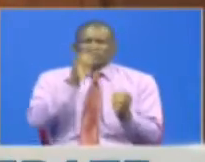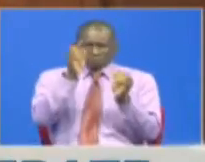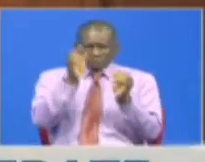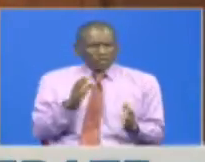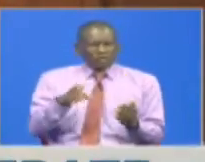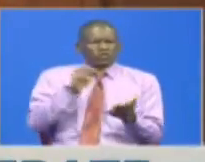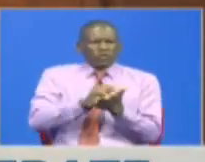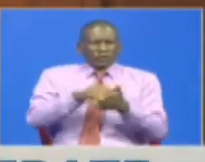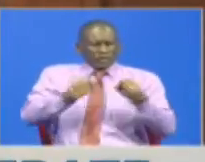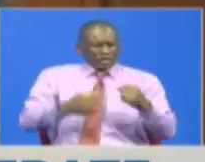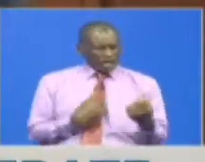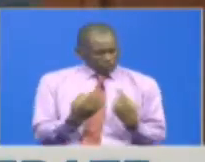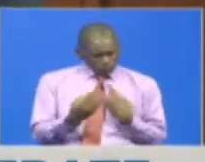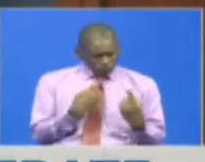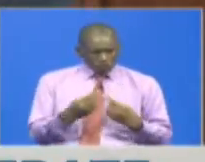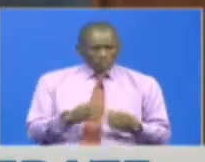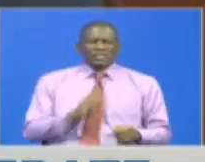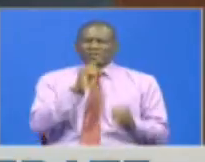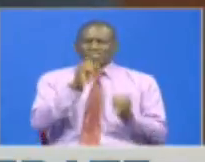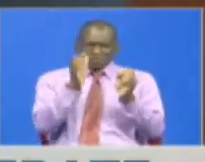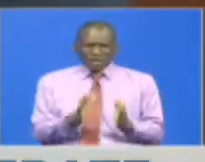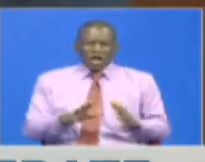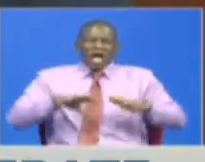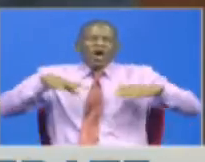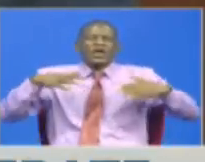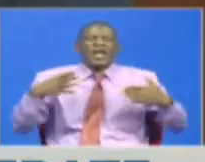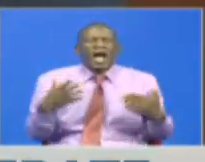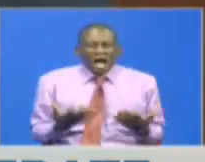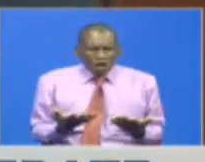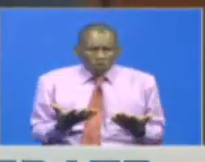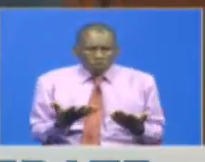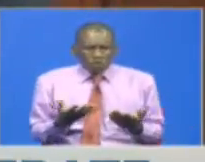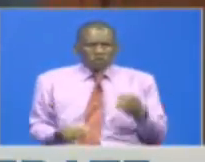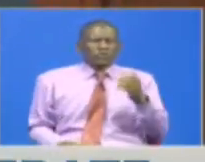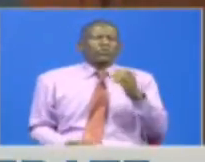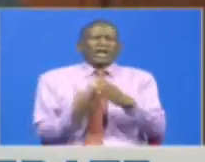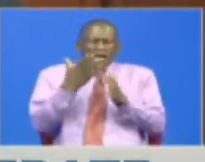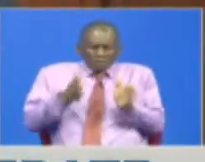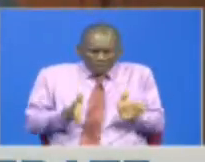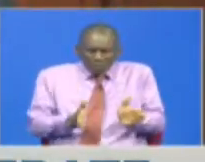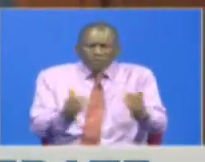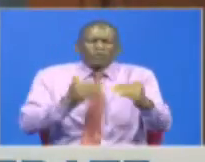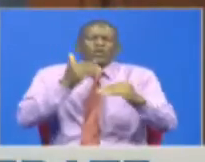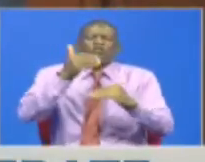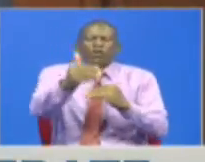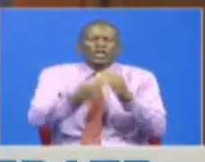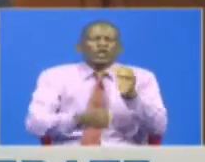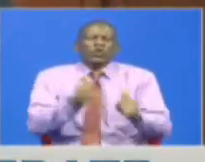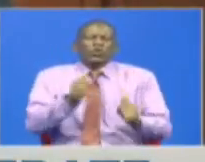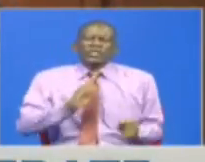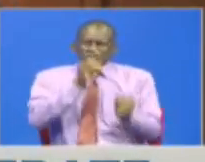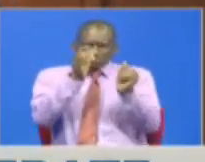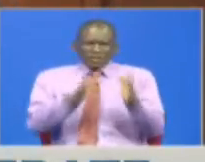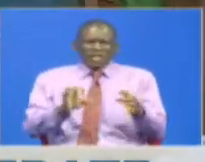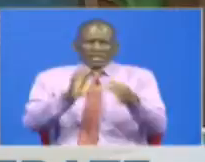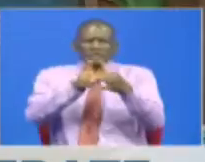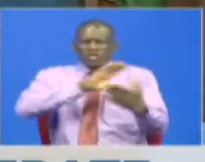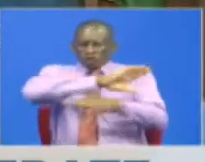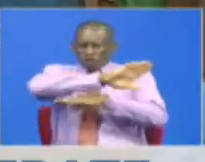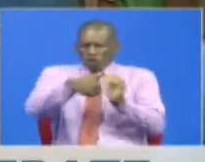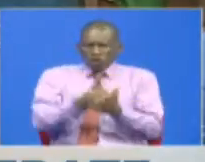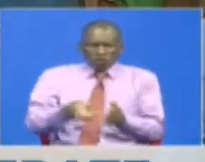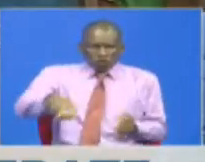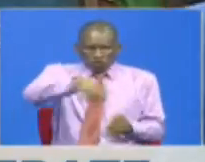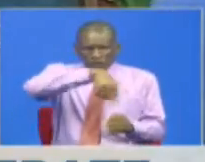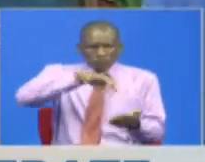have a conversation, Mr. Speaker, on how to find a way forward that, Mr. Speaker, can unite all of us. And with